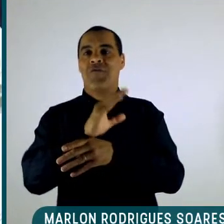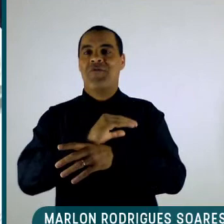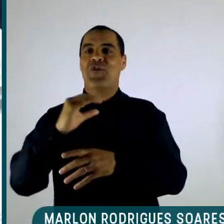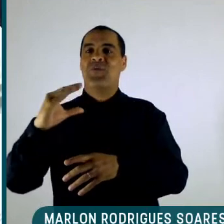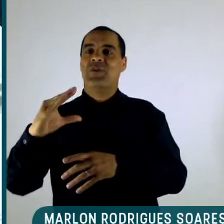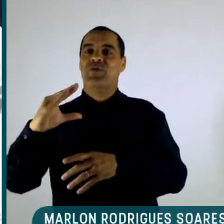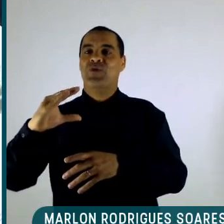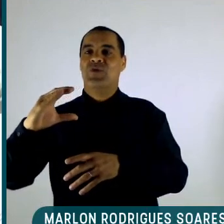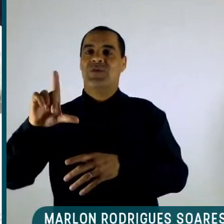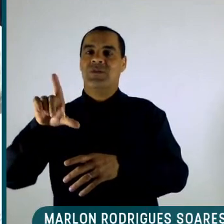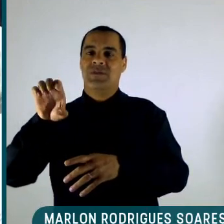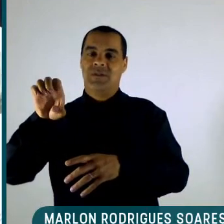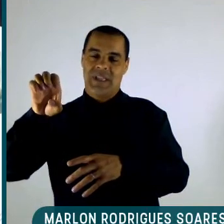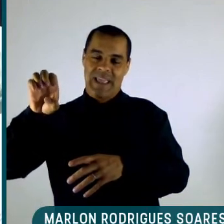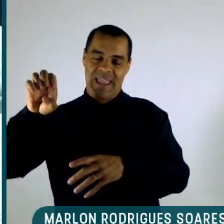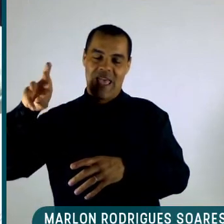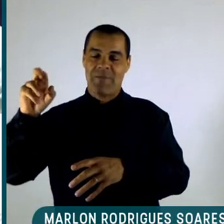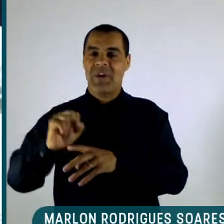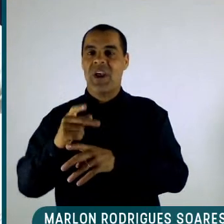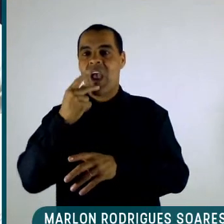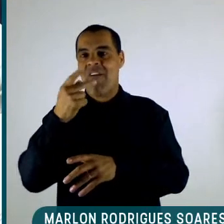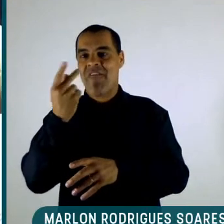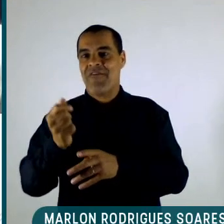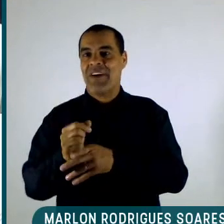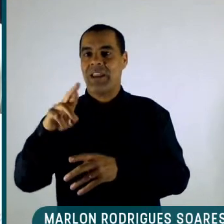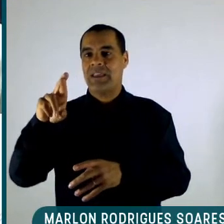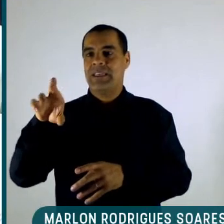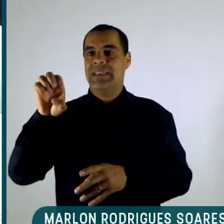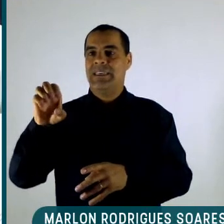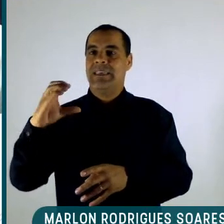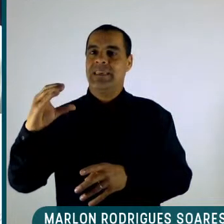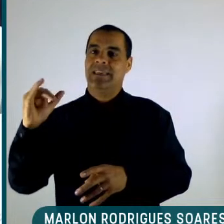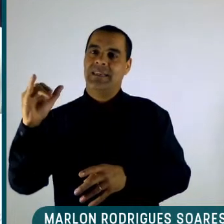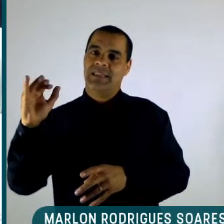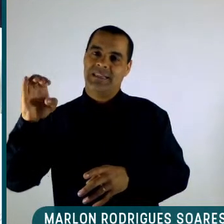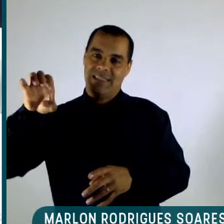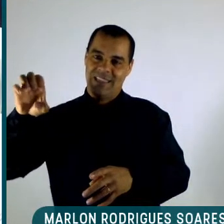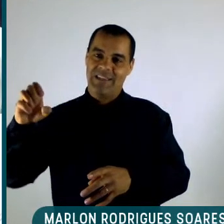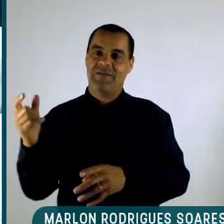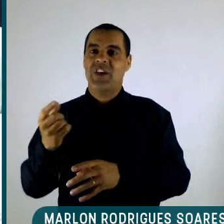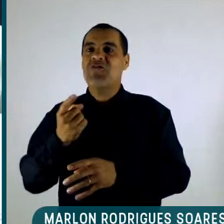It has a window. That's what they think is needed.